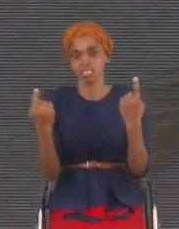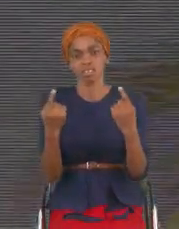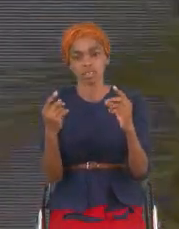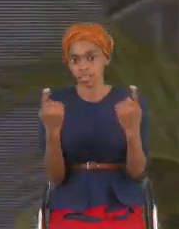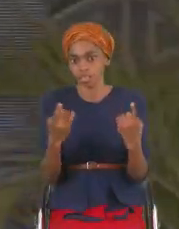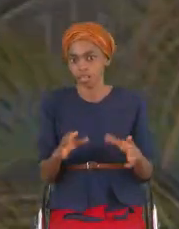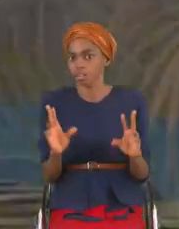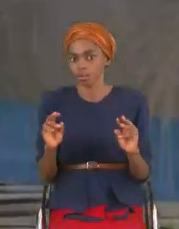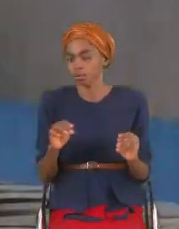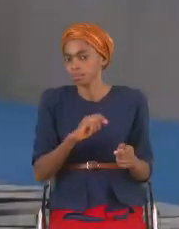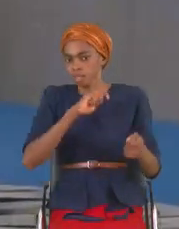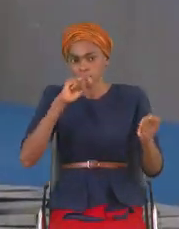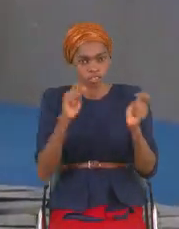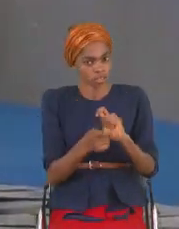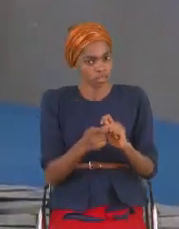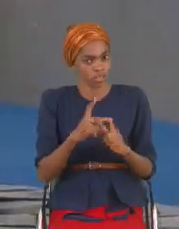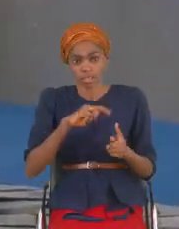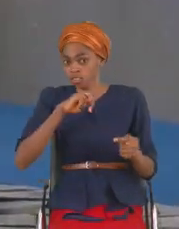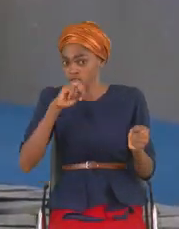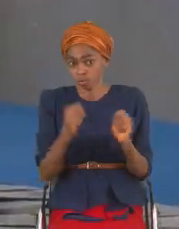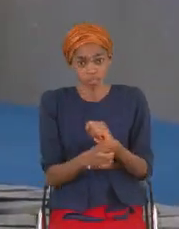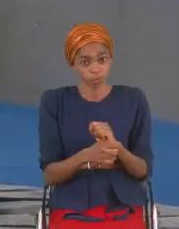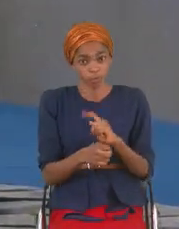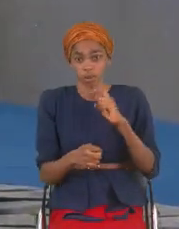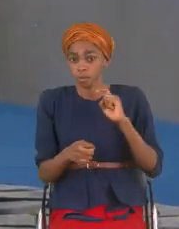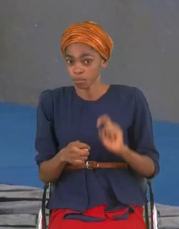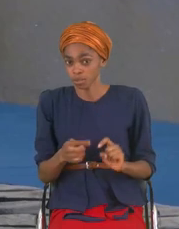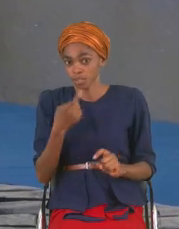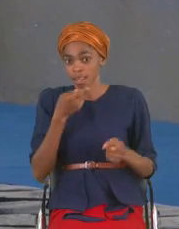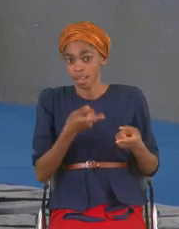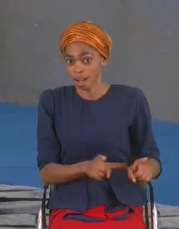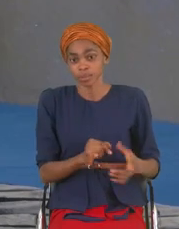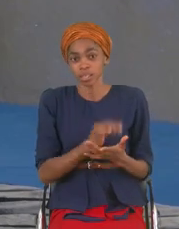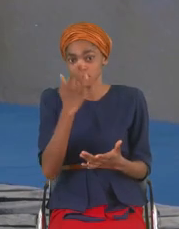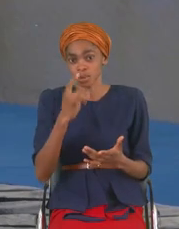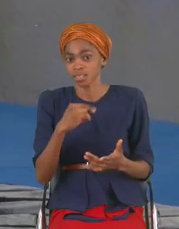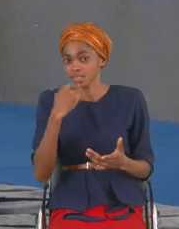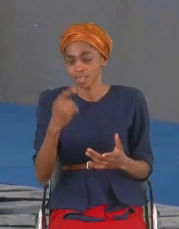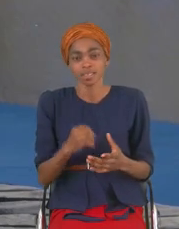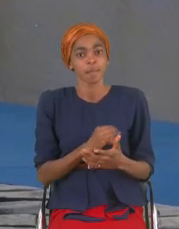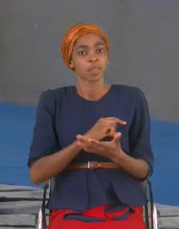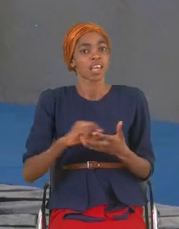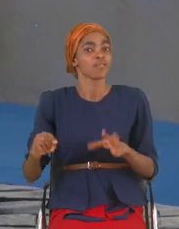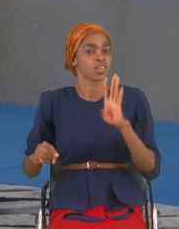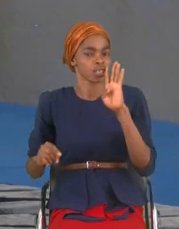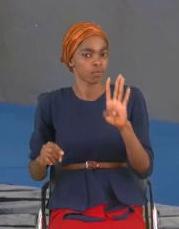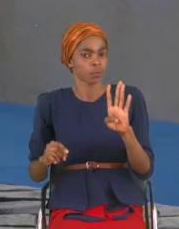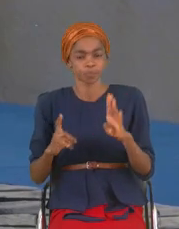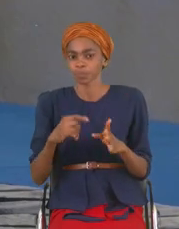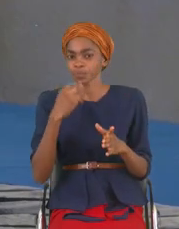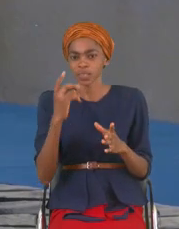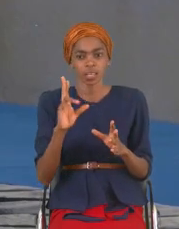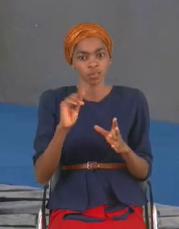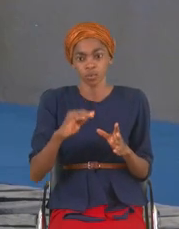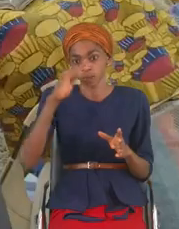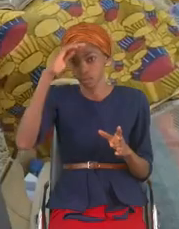change, a transformation. That's why it says in verse 4. Look at verse 4. It says, no